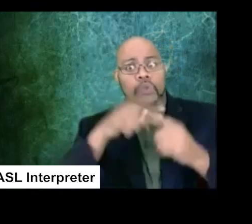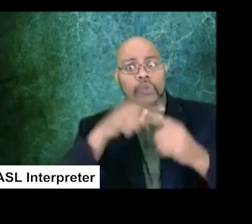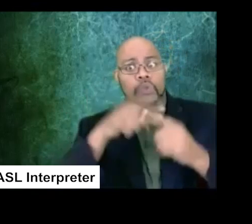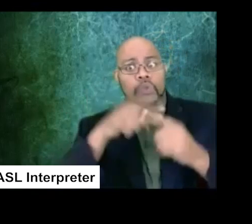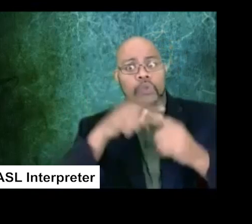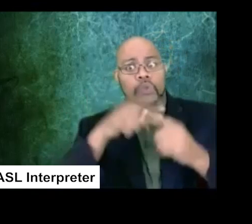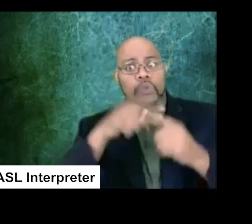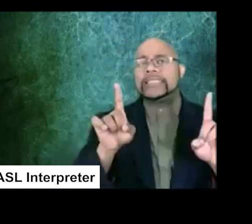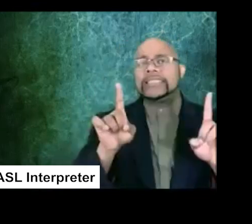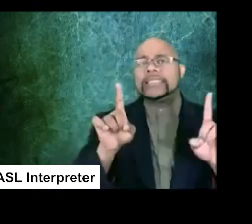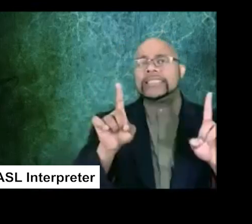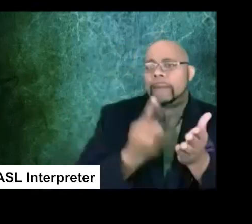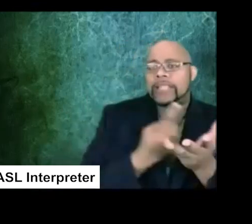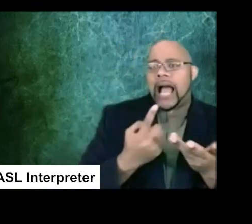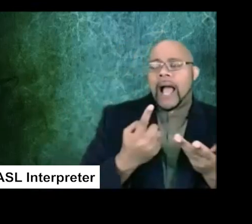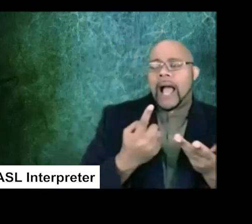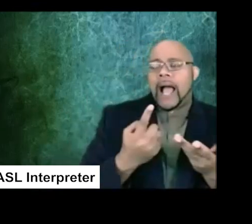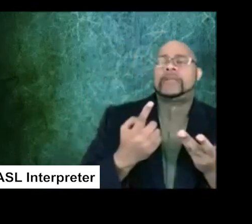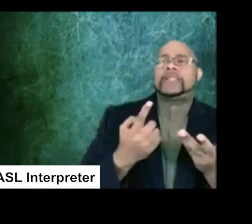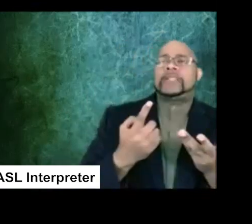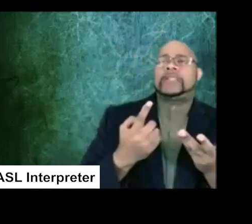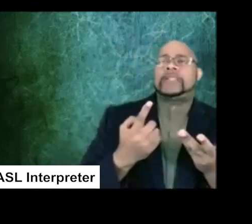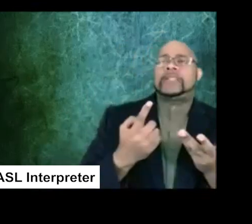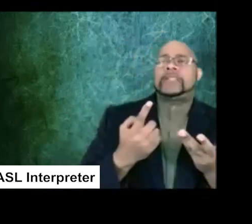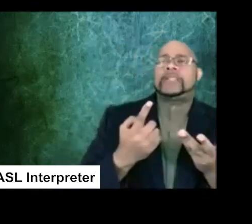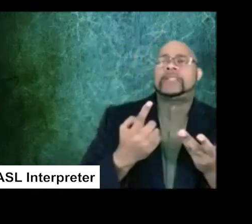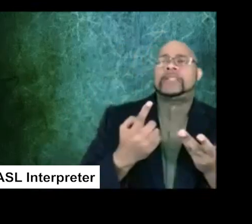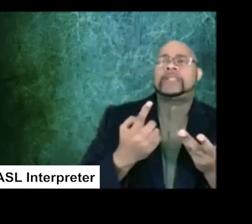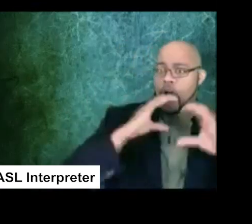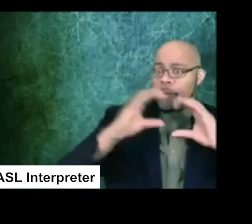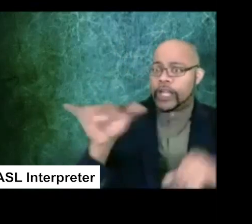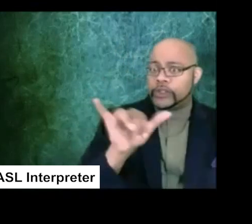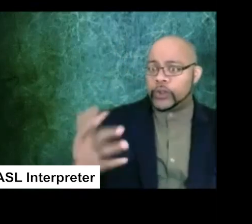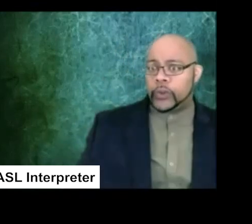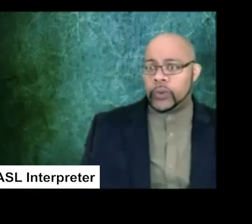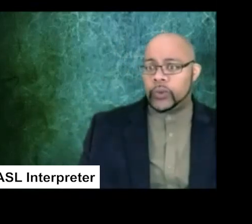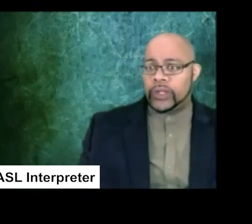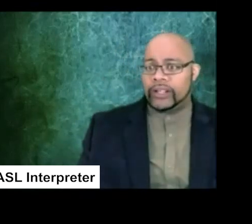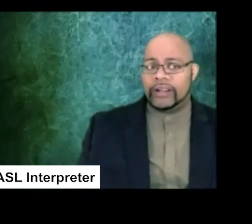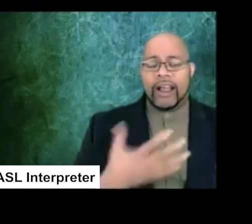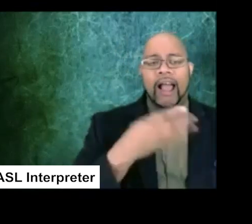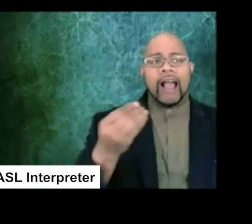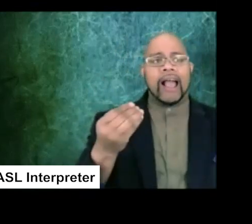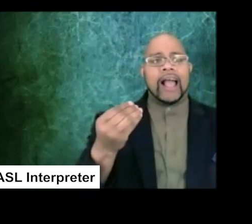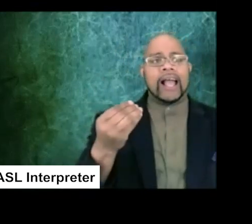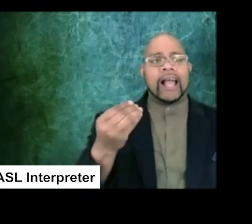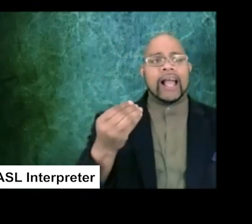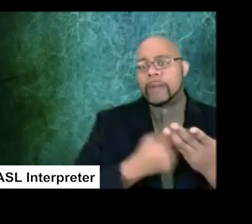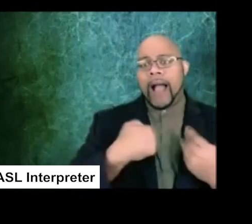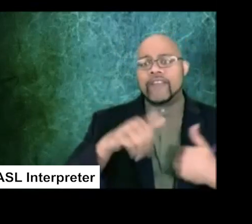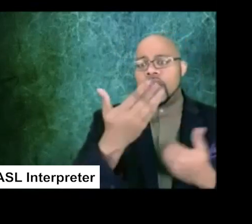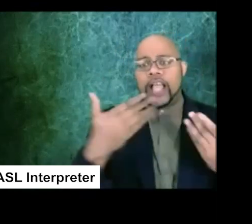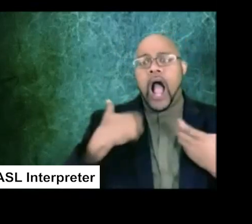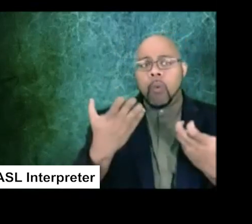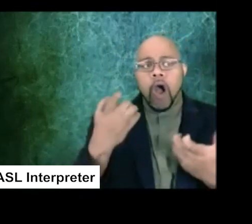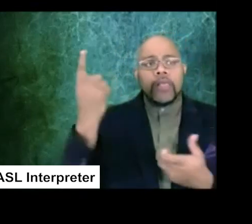But sometimes I have other things to communicate as well. Or sometimes I have other things I